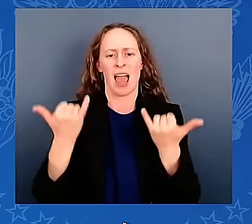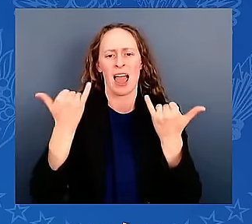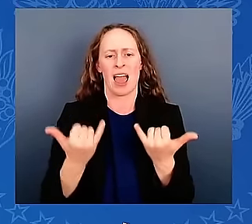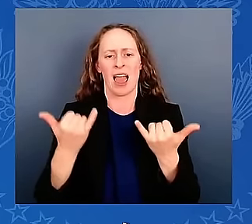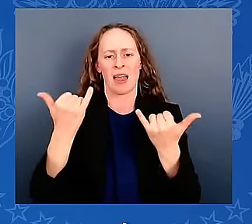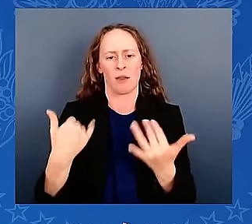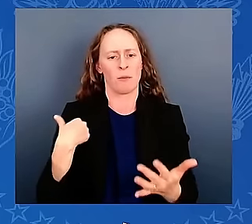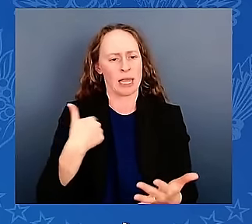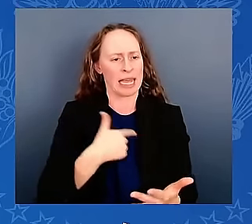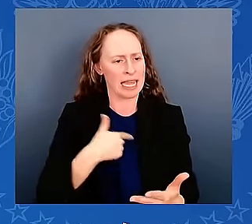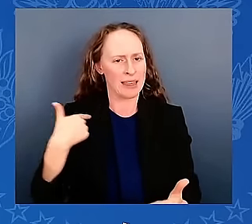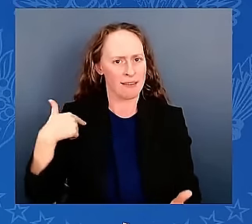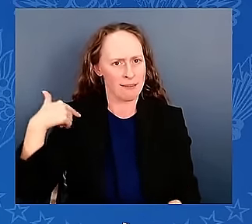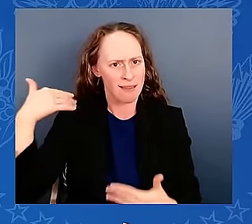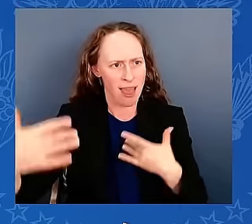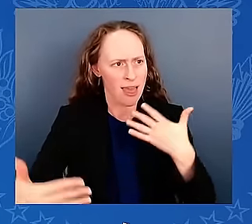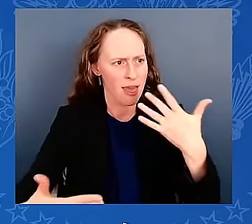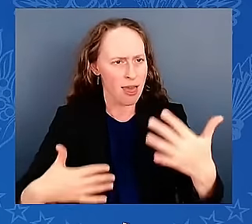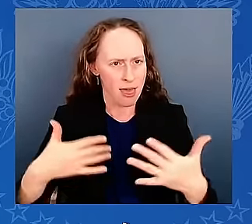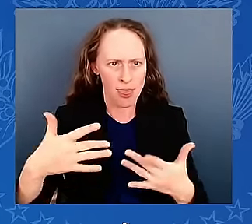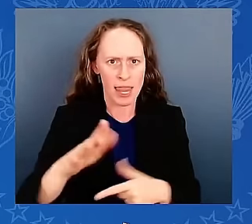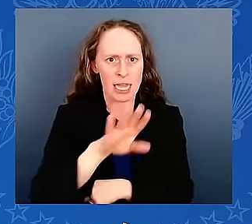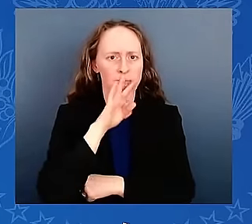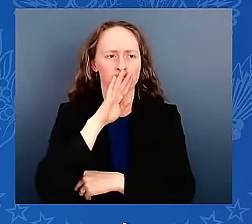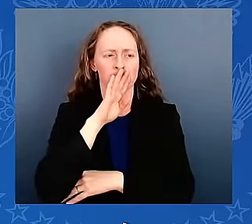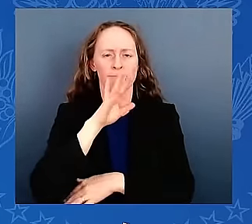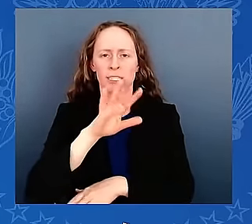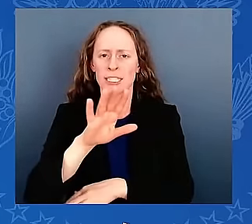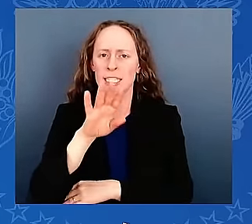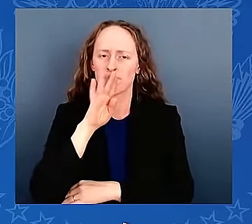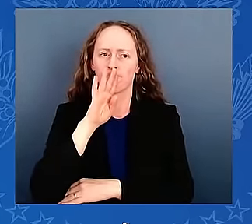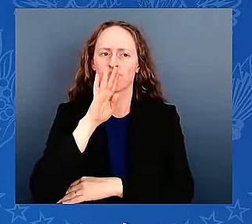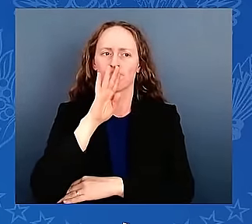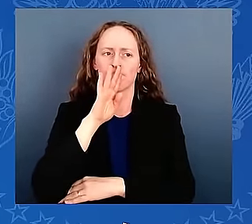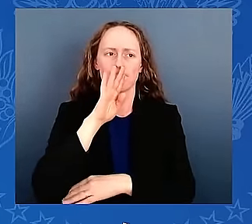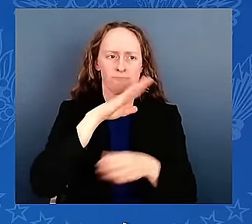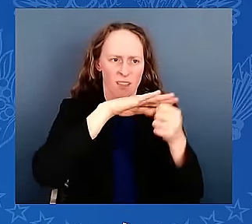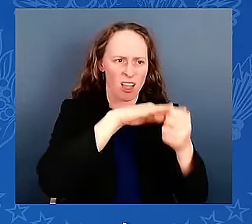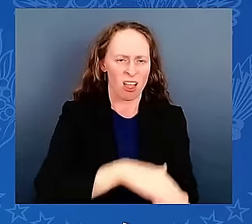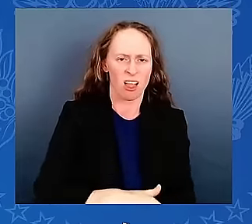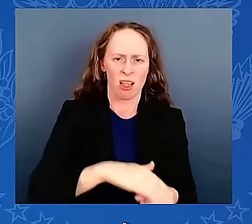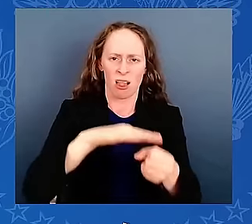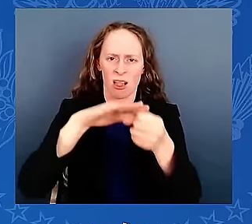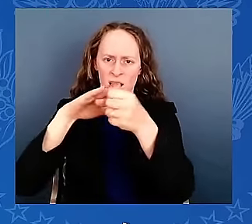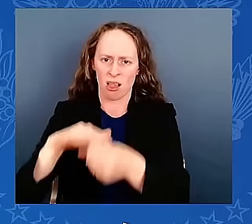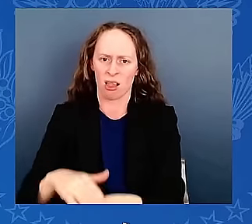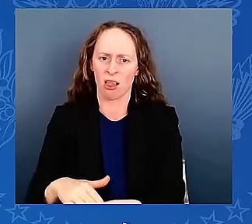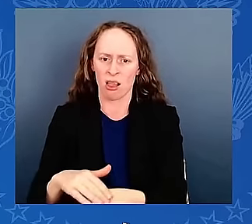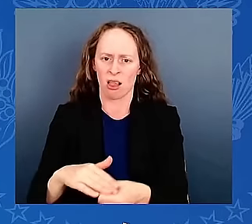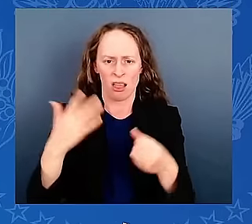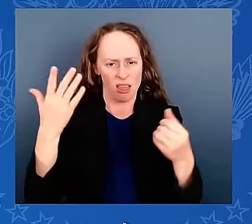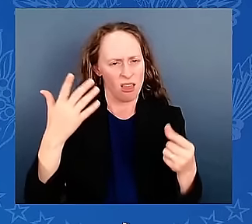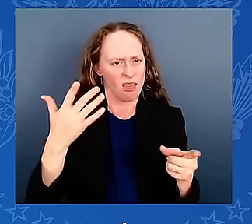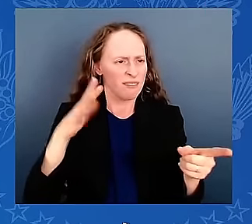voices stifled by divisive noise. We know that change is